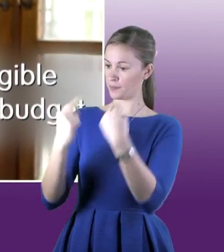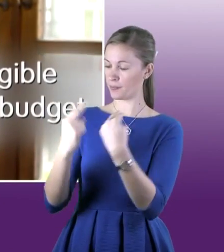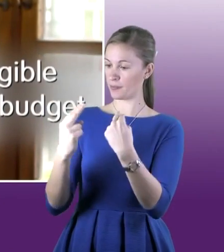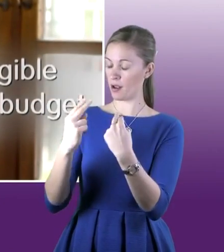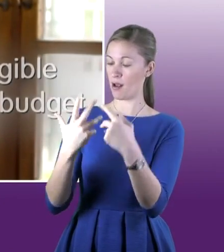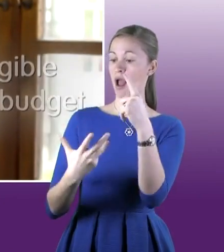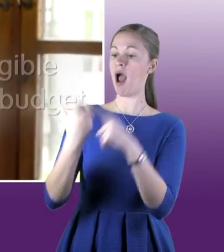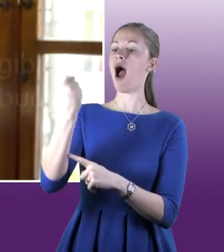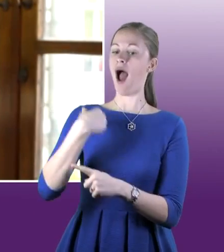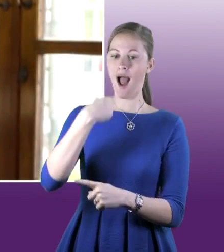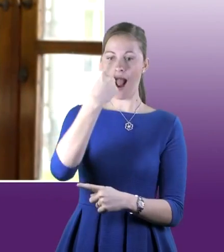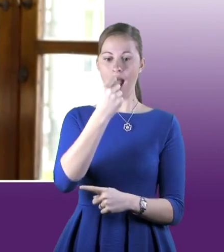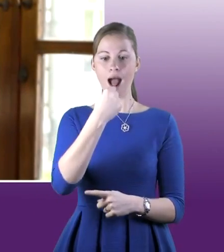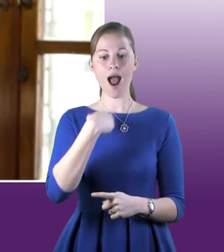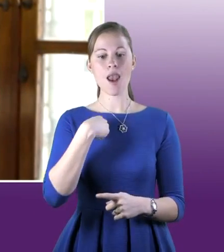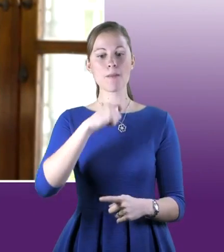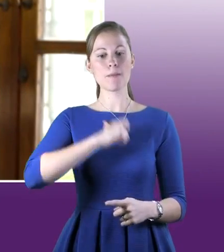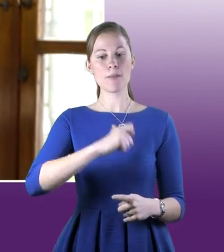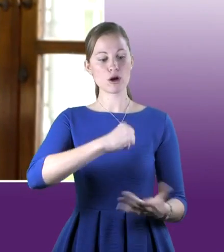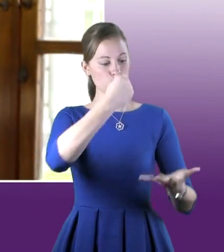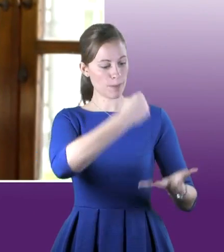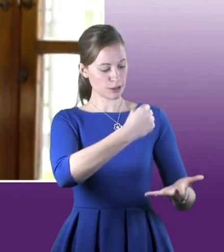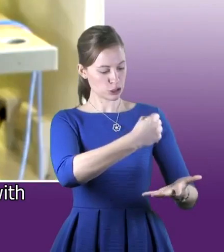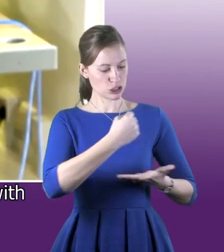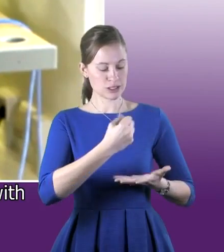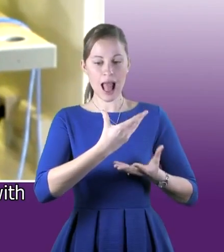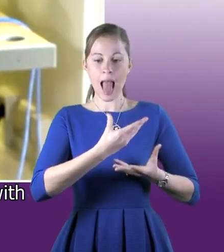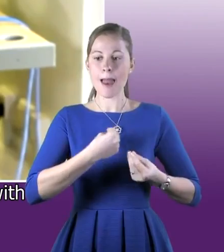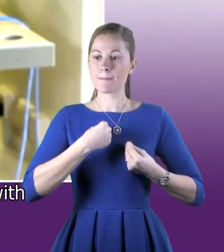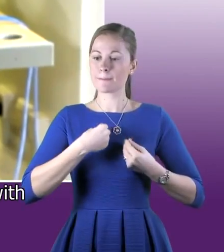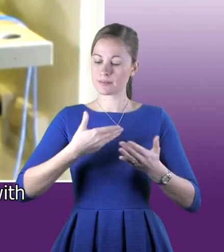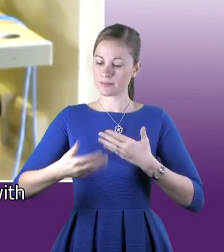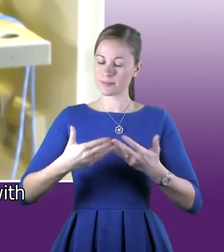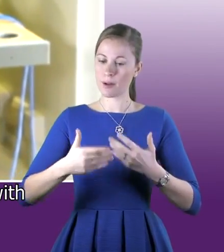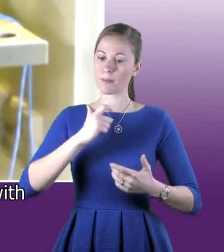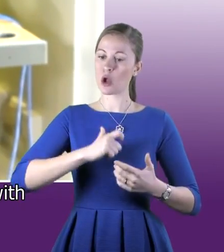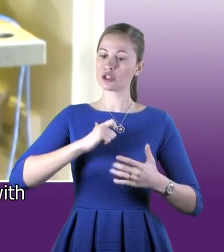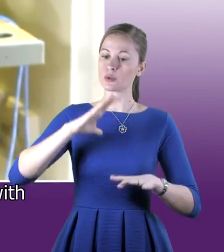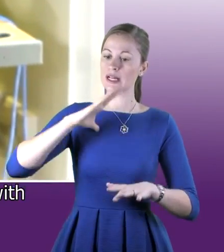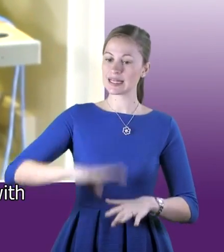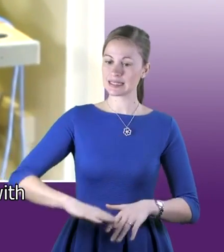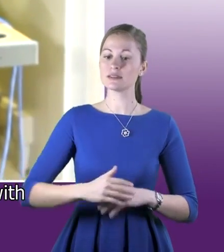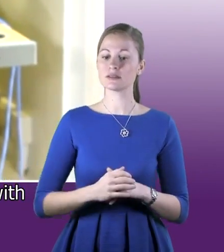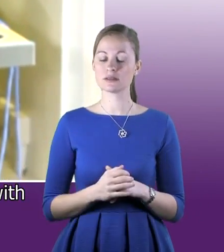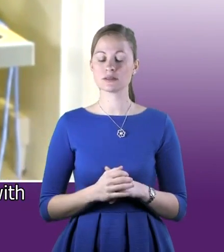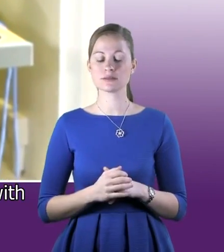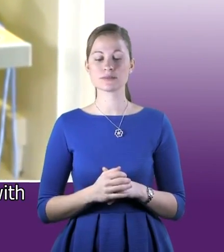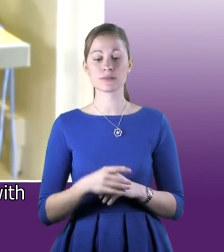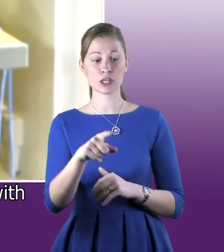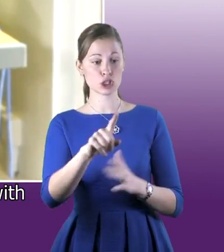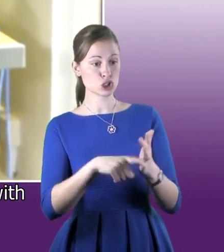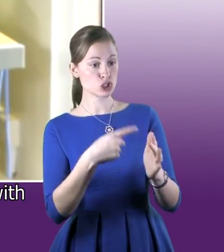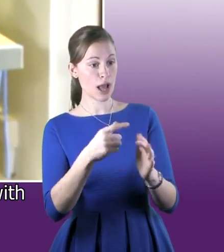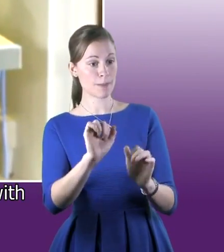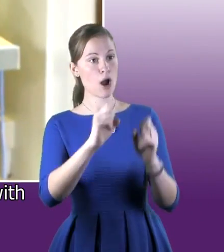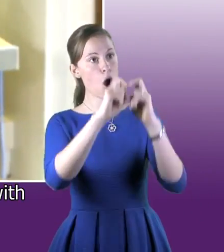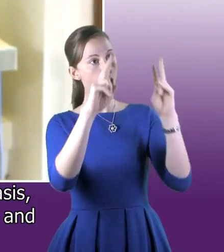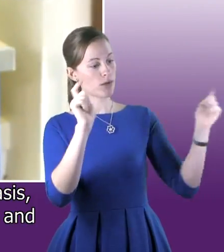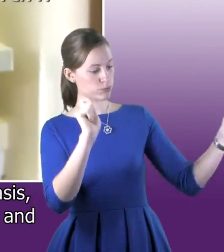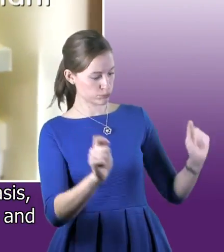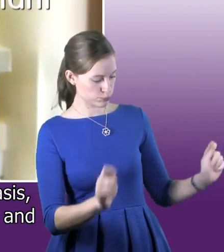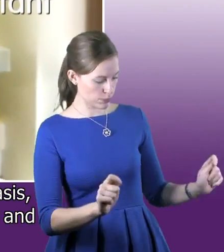to help with my care and daily living needs. James's home had already been adapted, but with some of the funds he received, he was